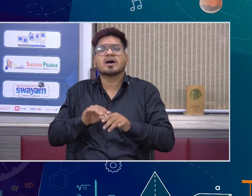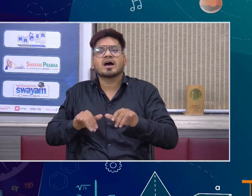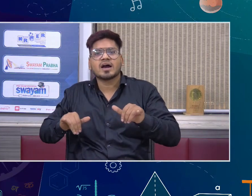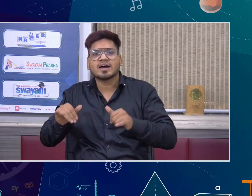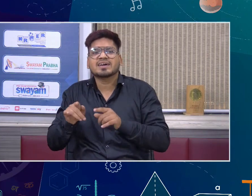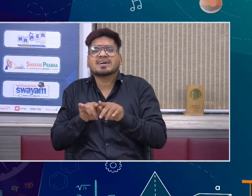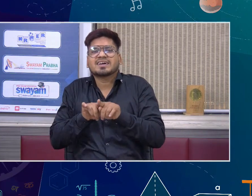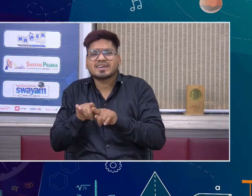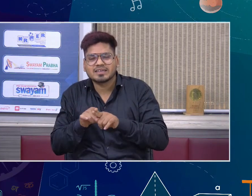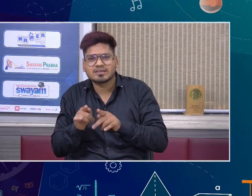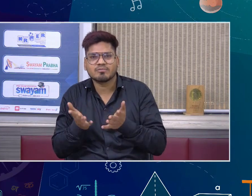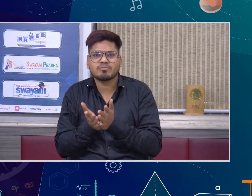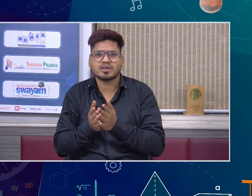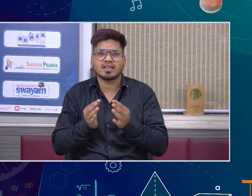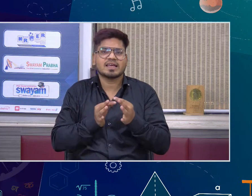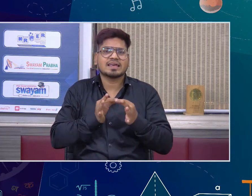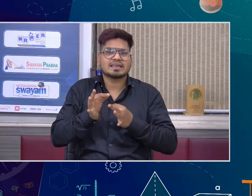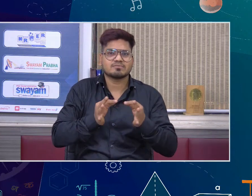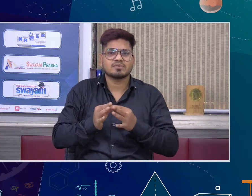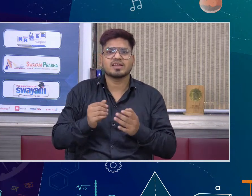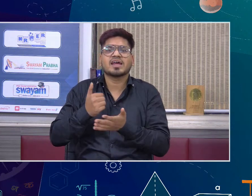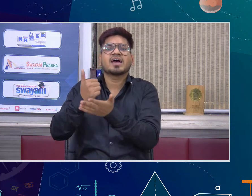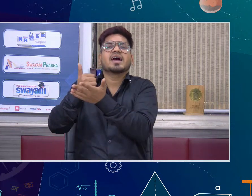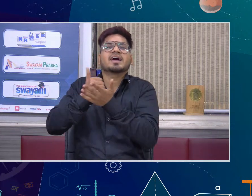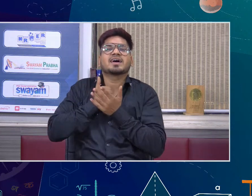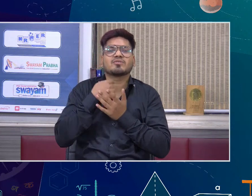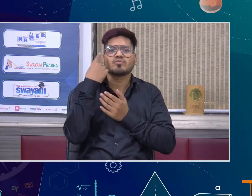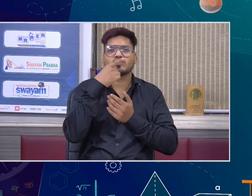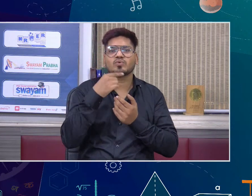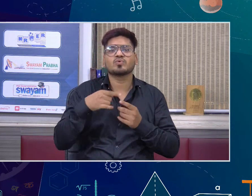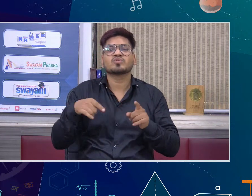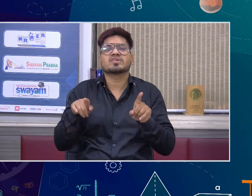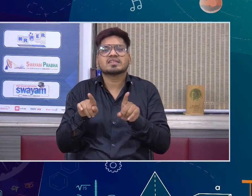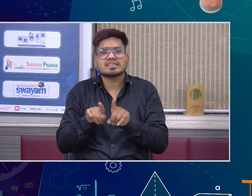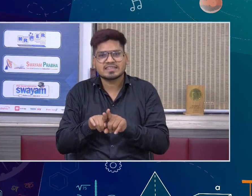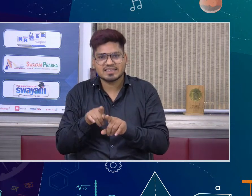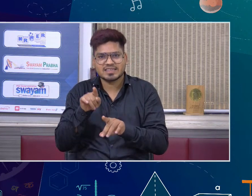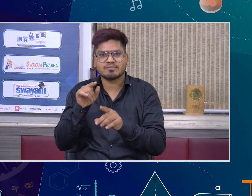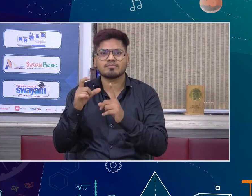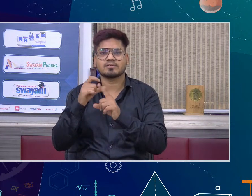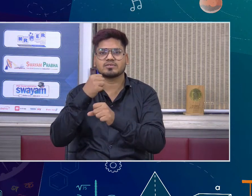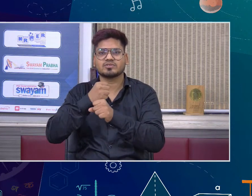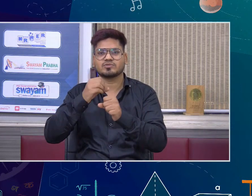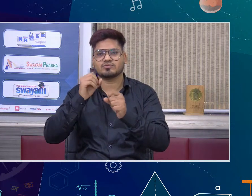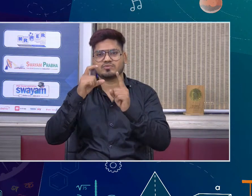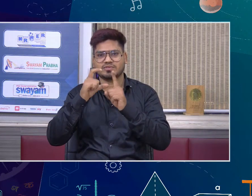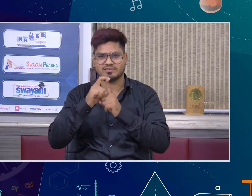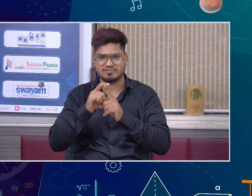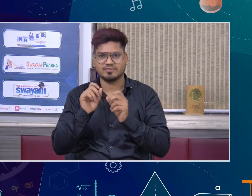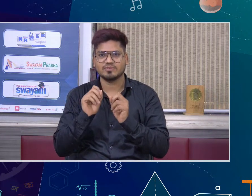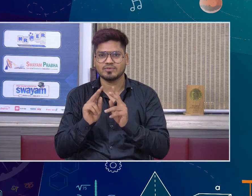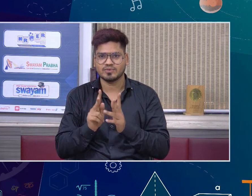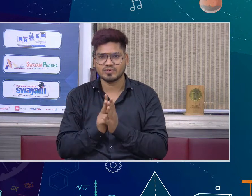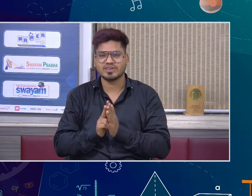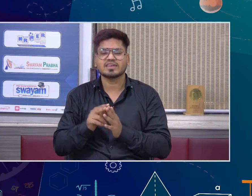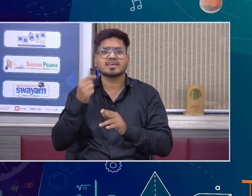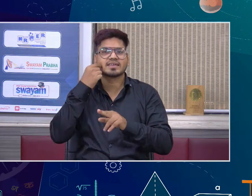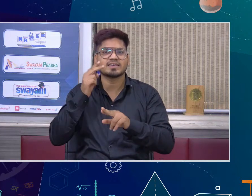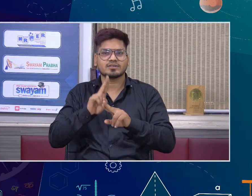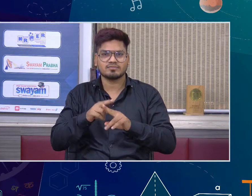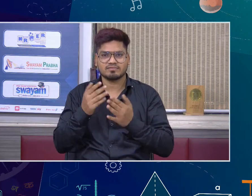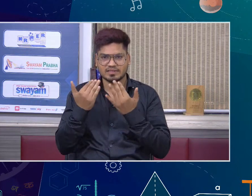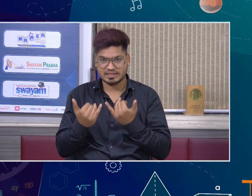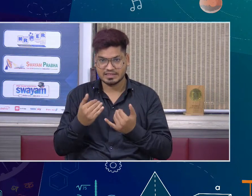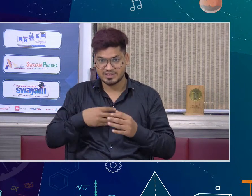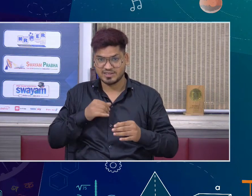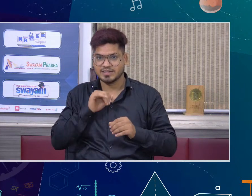saying our things, we were asking help to somebody. That's typically related to connect to God. See, let me tell you one